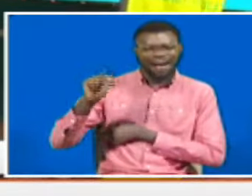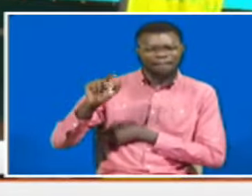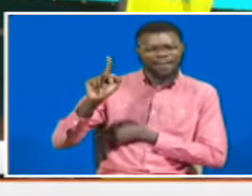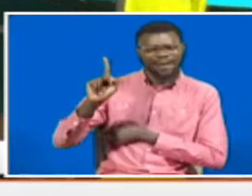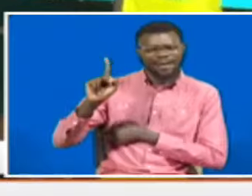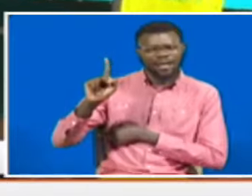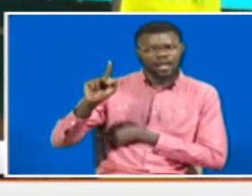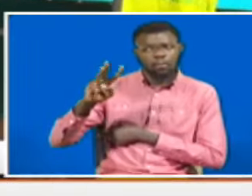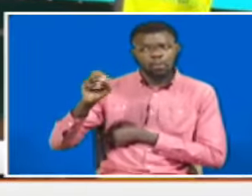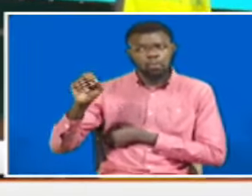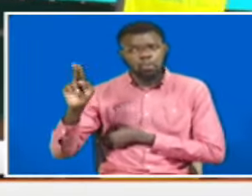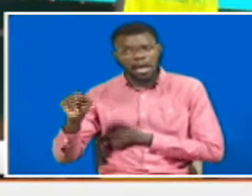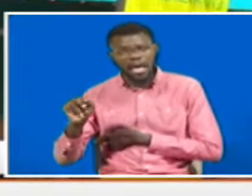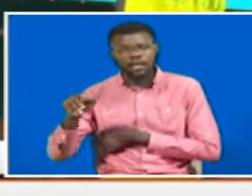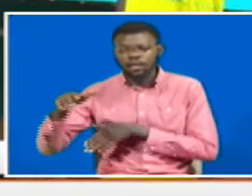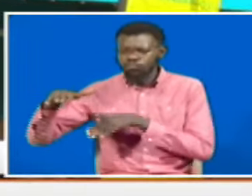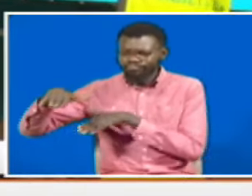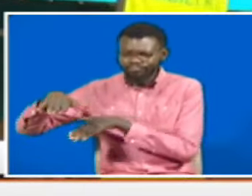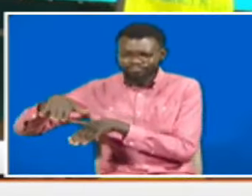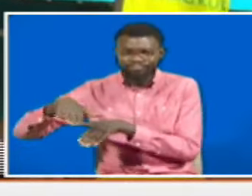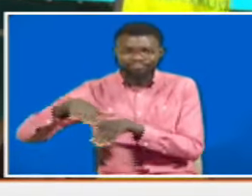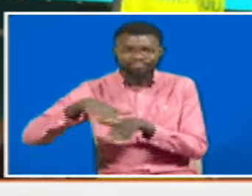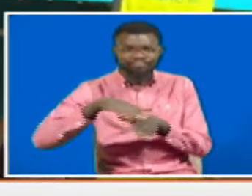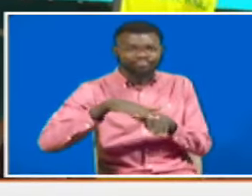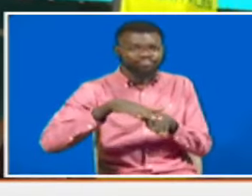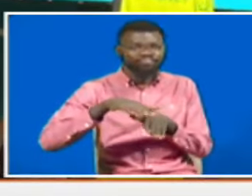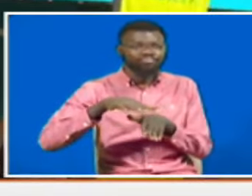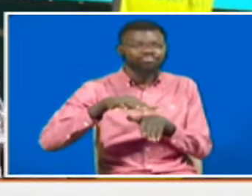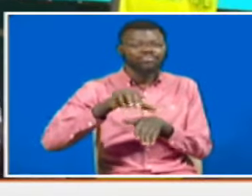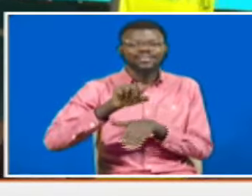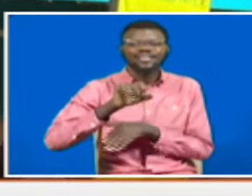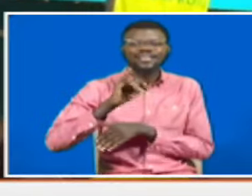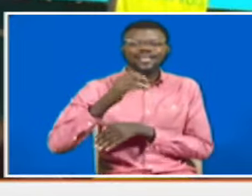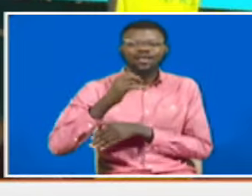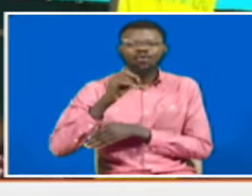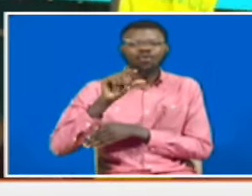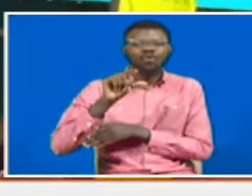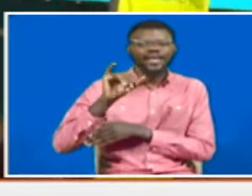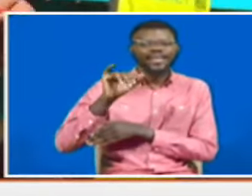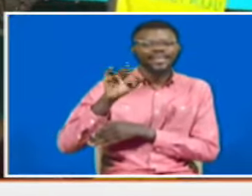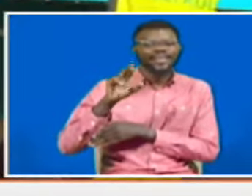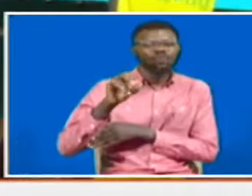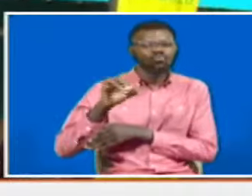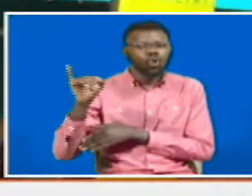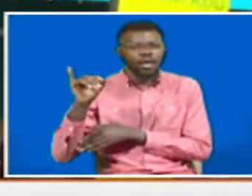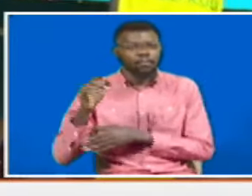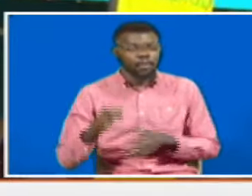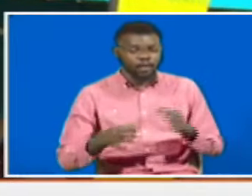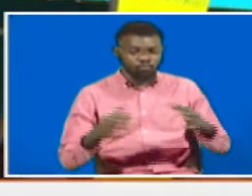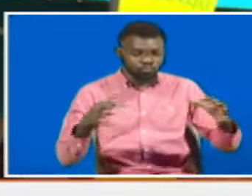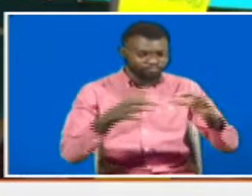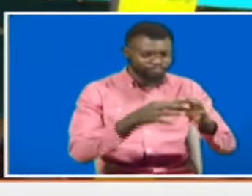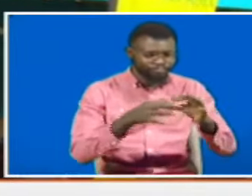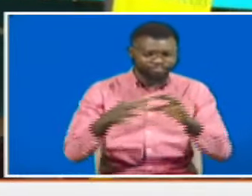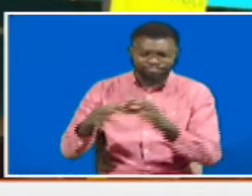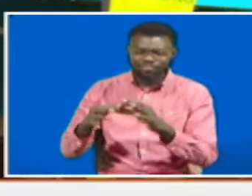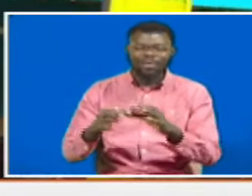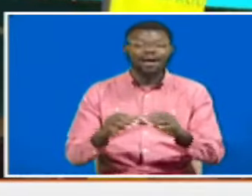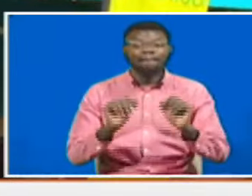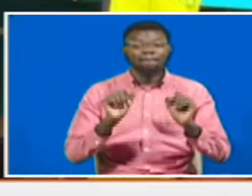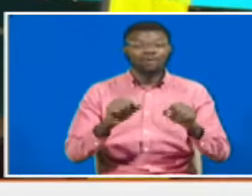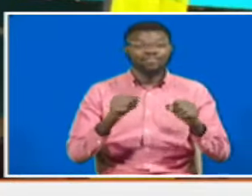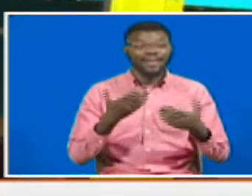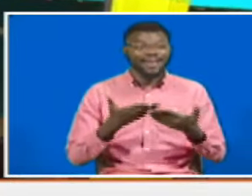iteremuke Olbutio, iende pale Siongiroi. Your Excellency, tukifanya hiyo connection, itasaidia